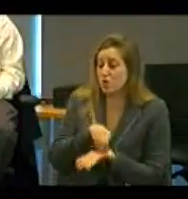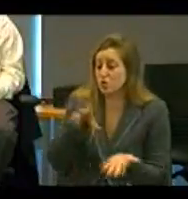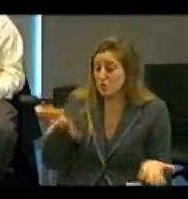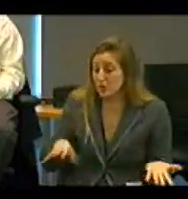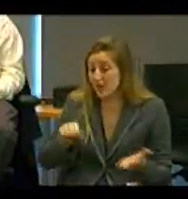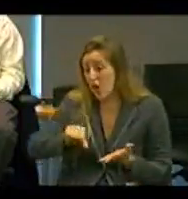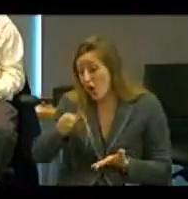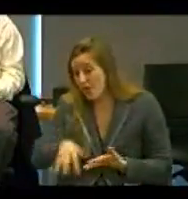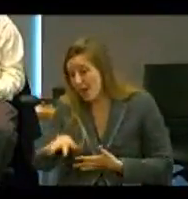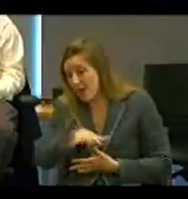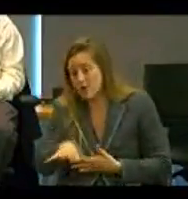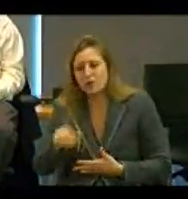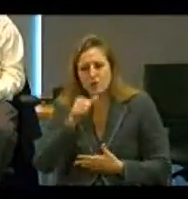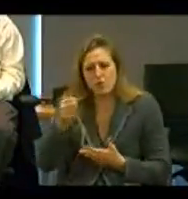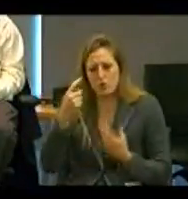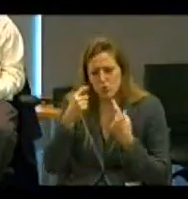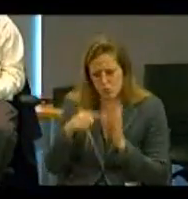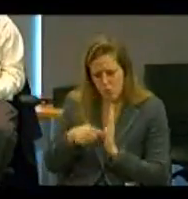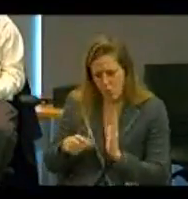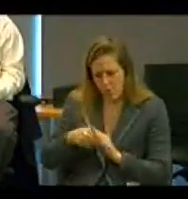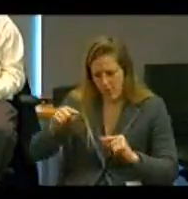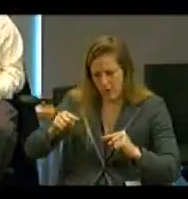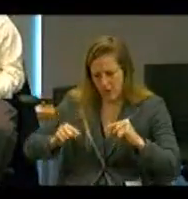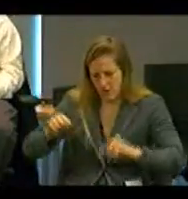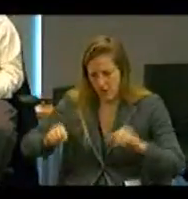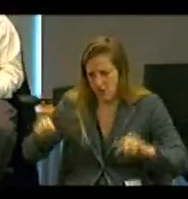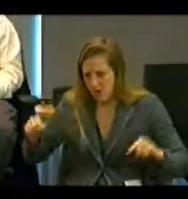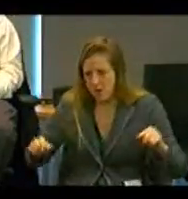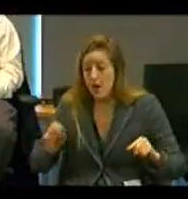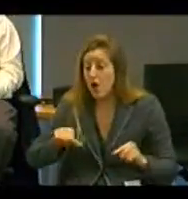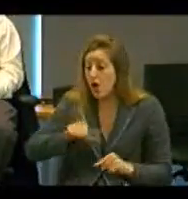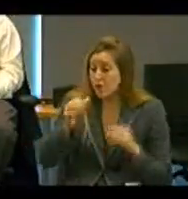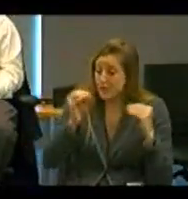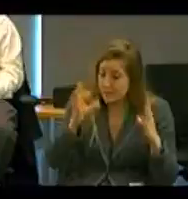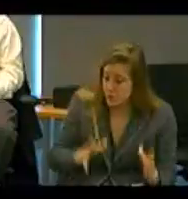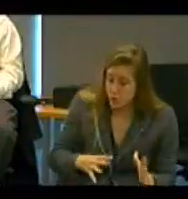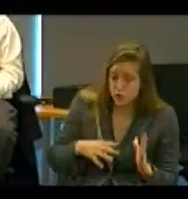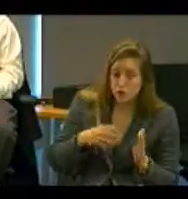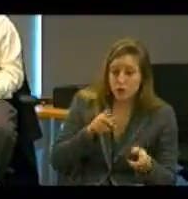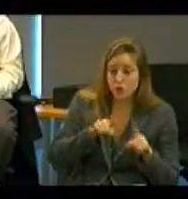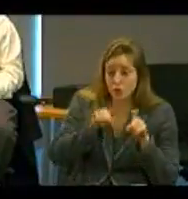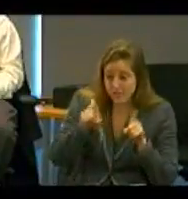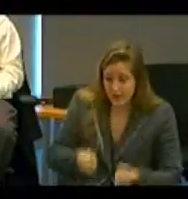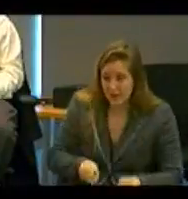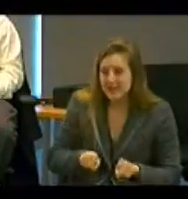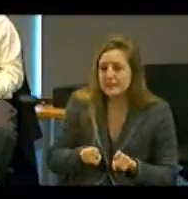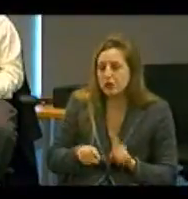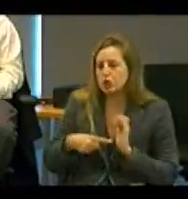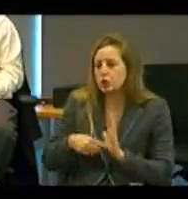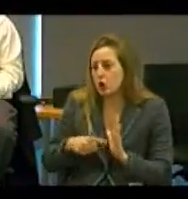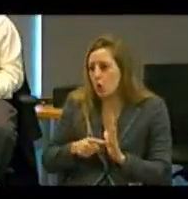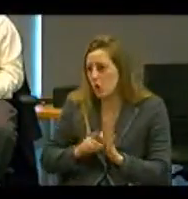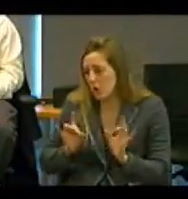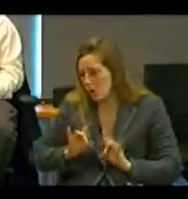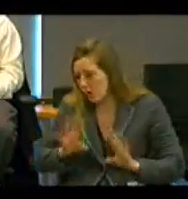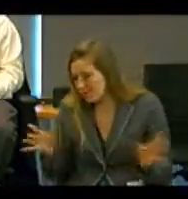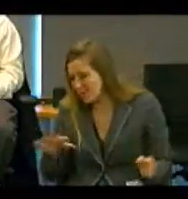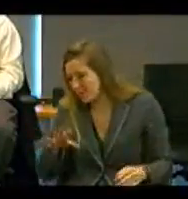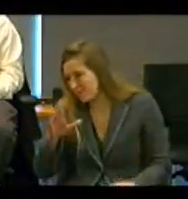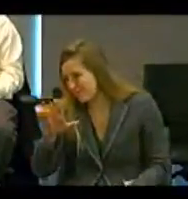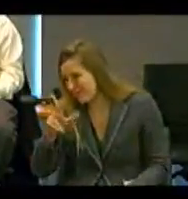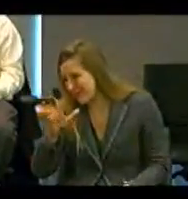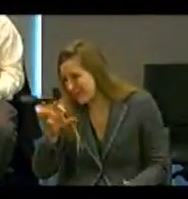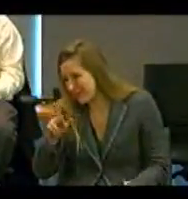do not extend back to before the reforms. Other teacher surveys and local coverage, however, paint a bleak picture. I am not aware of